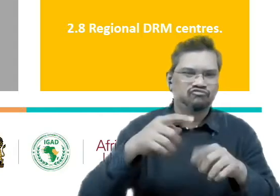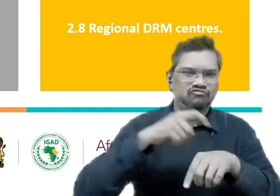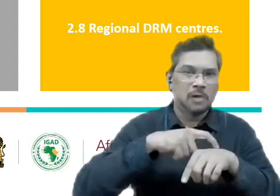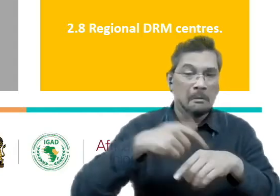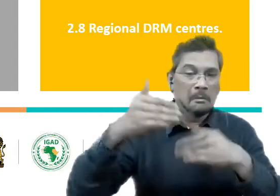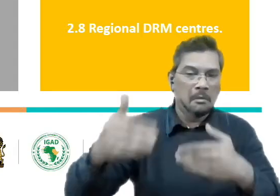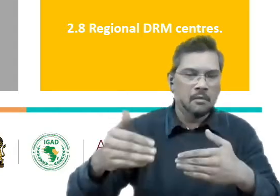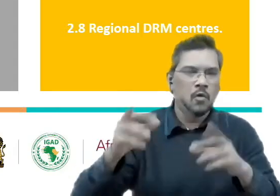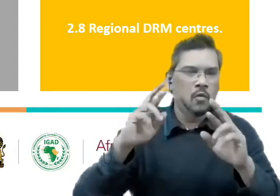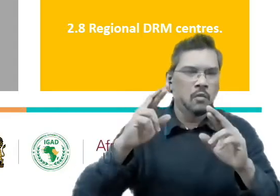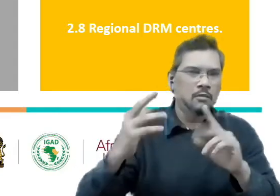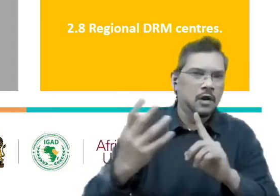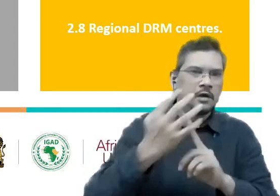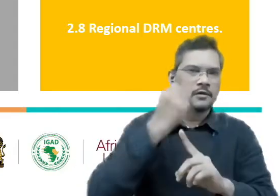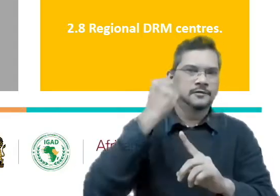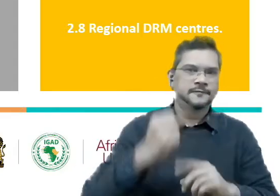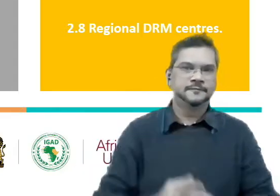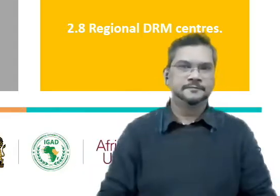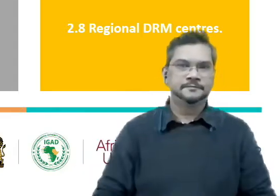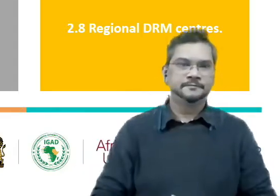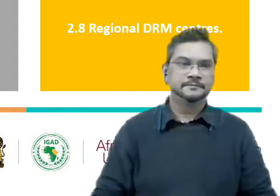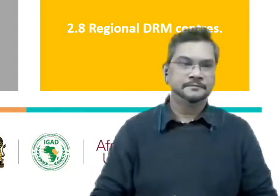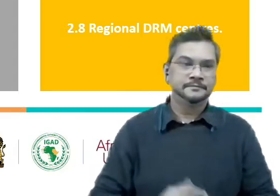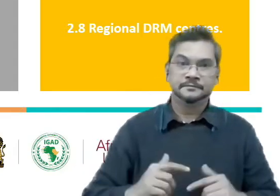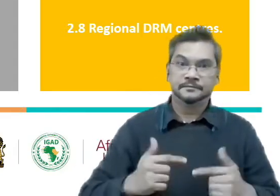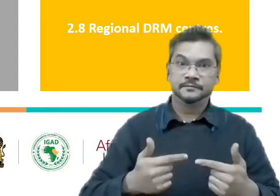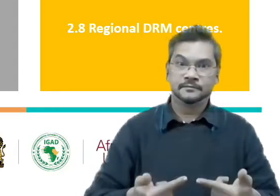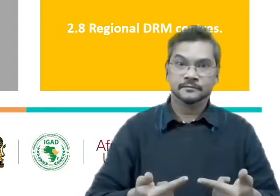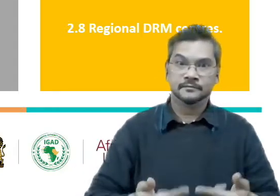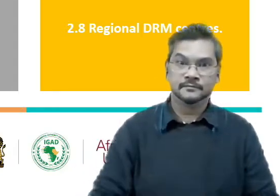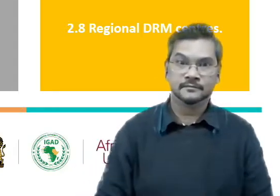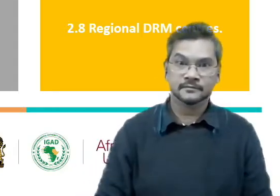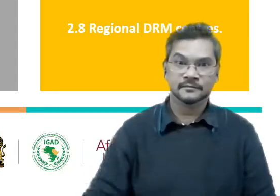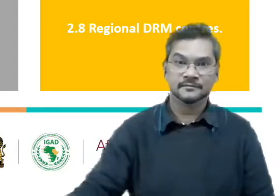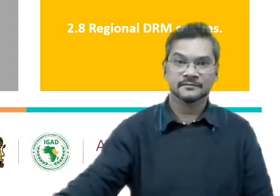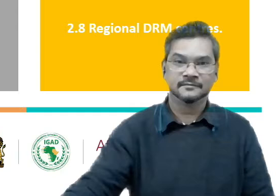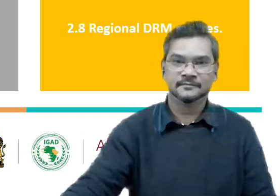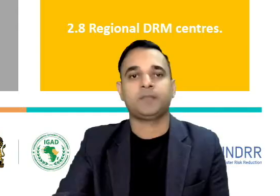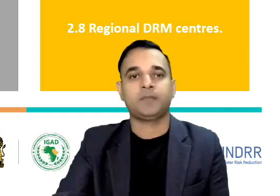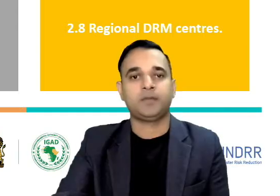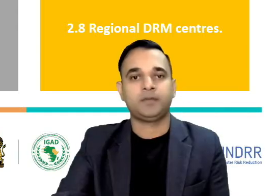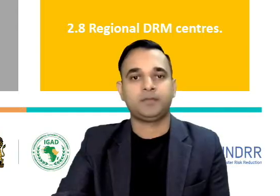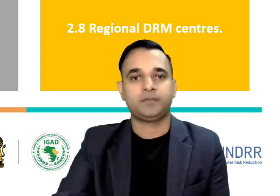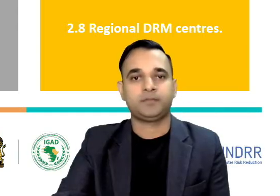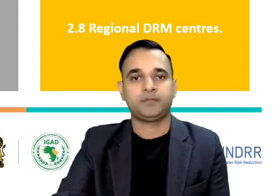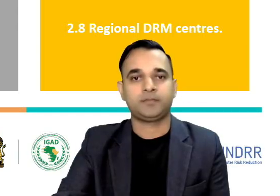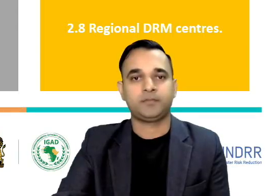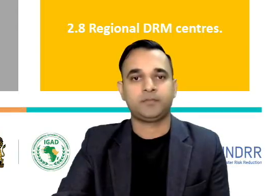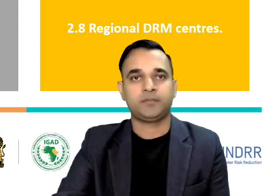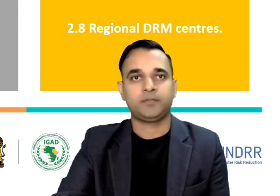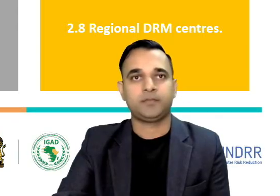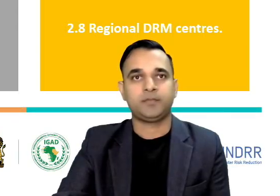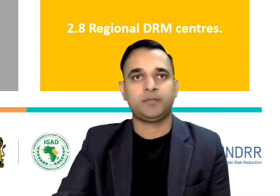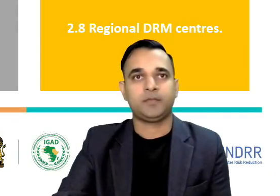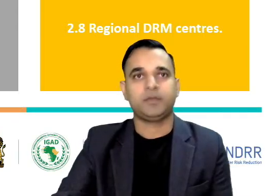In terms of priority 2, we also have a number of the intervention areas. One is looking at coordination, one